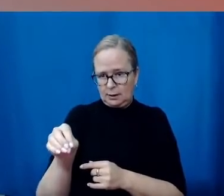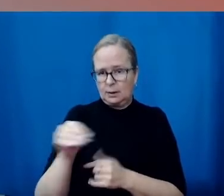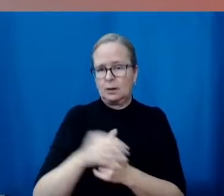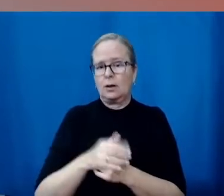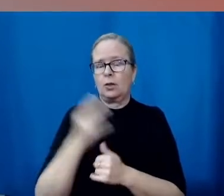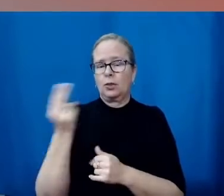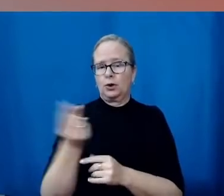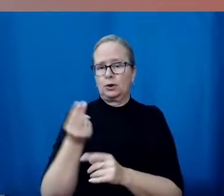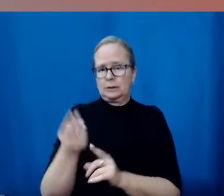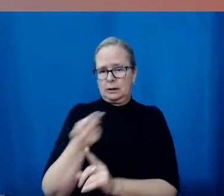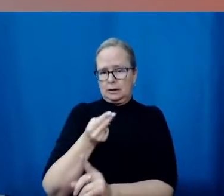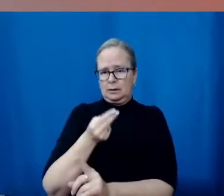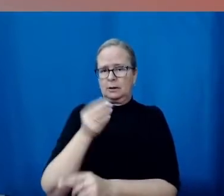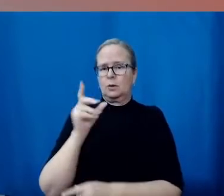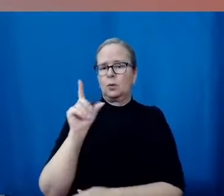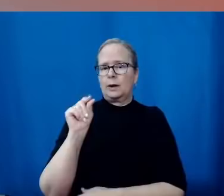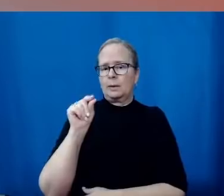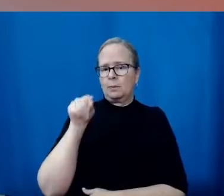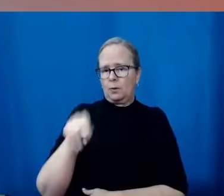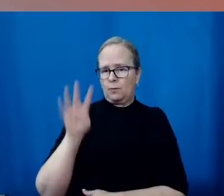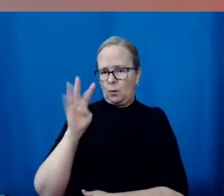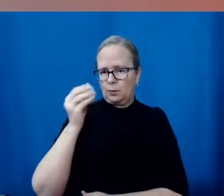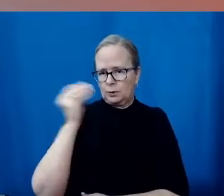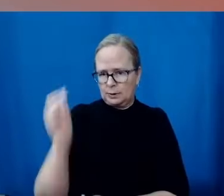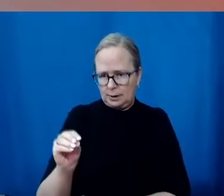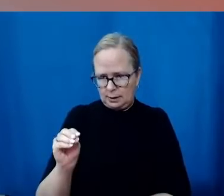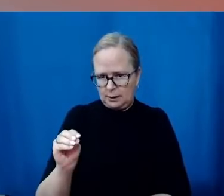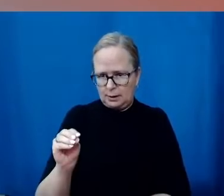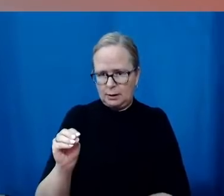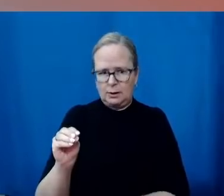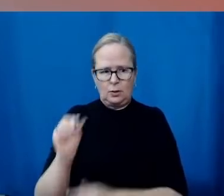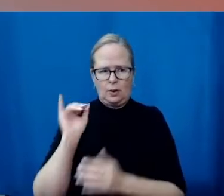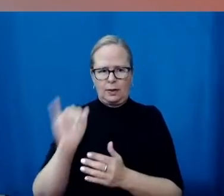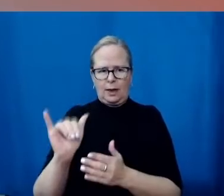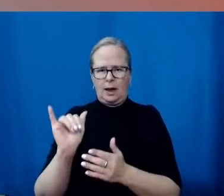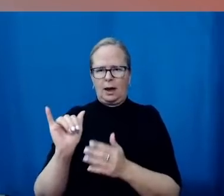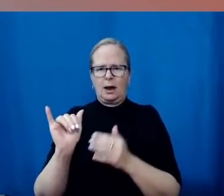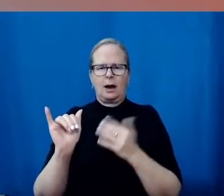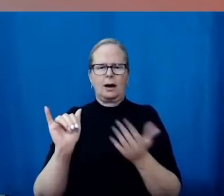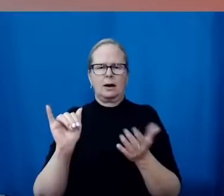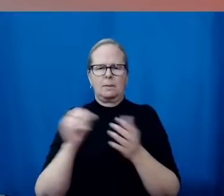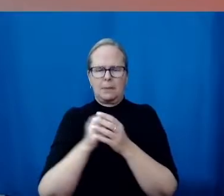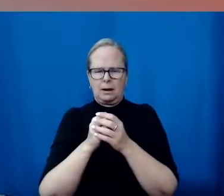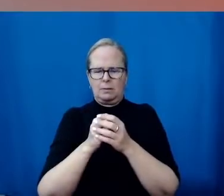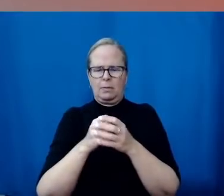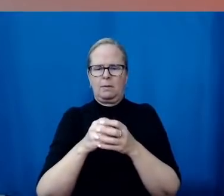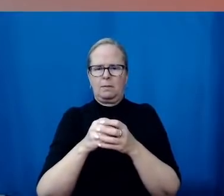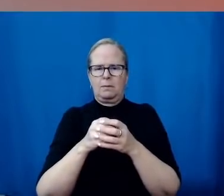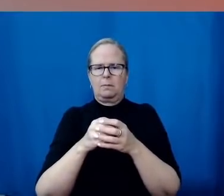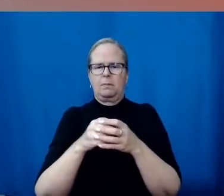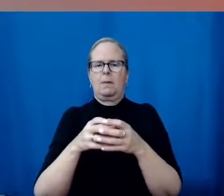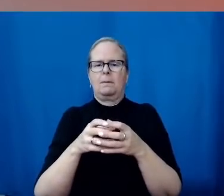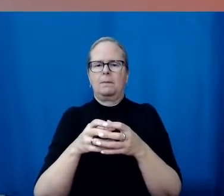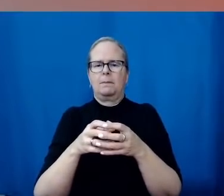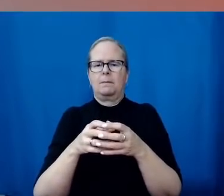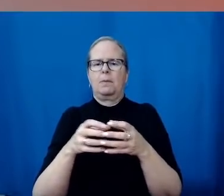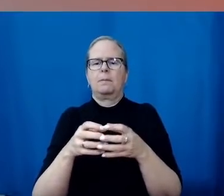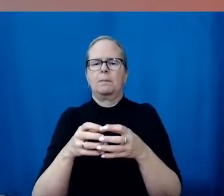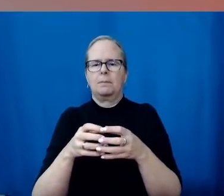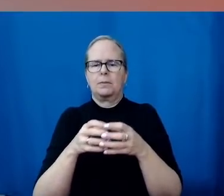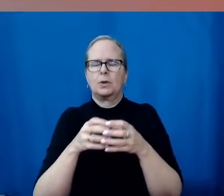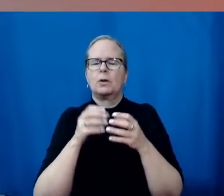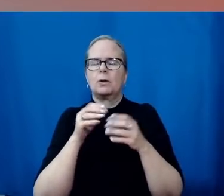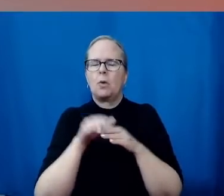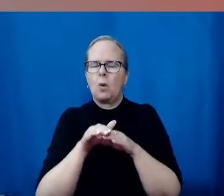was 20.4%. So that rate of growth is slowing, which is nice to see. Next slide,